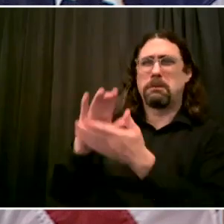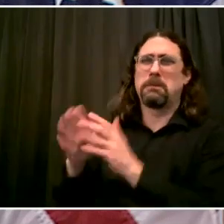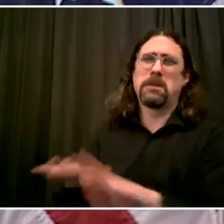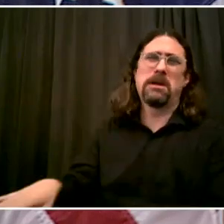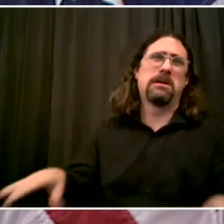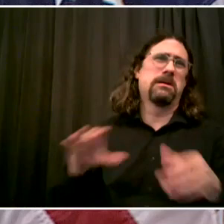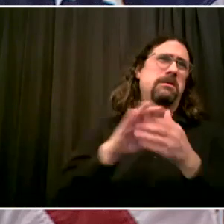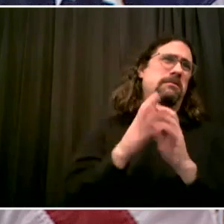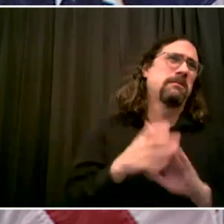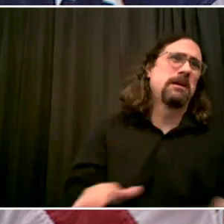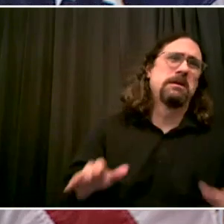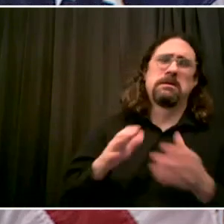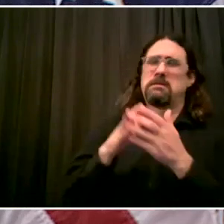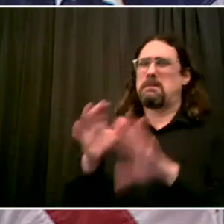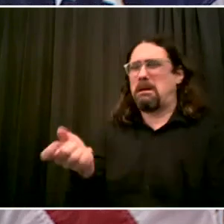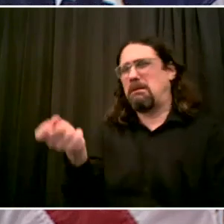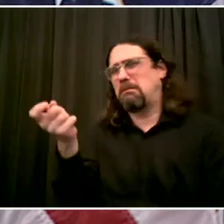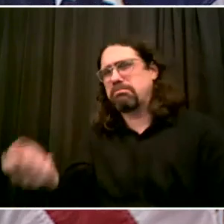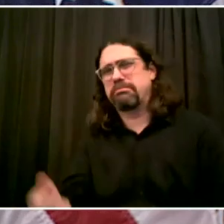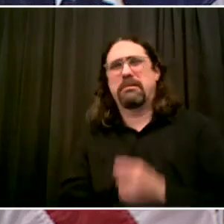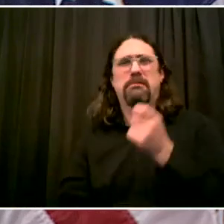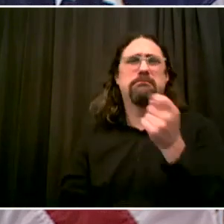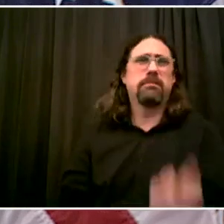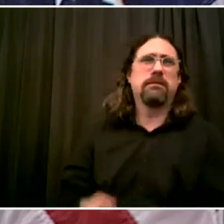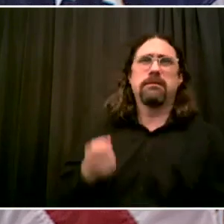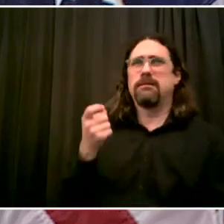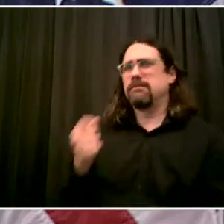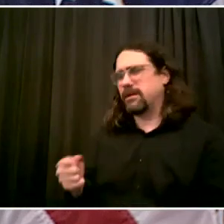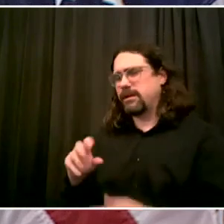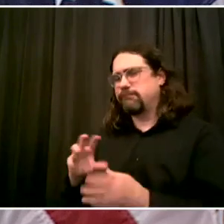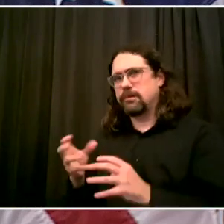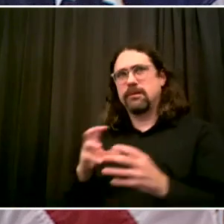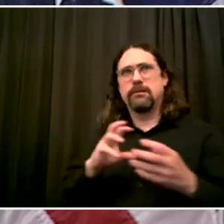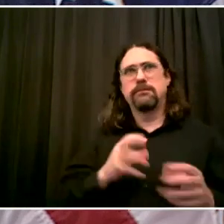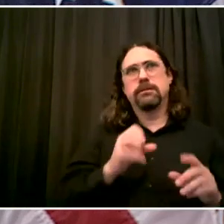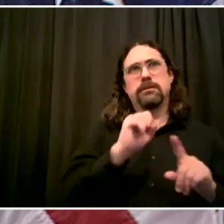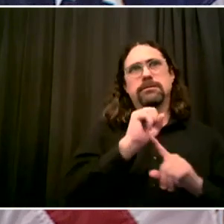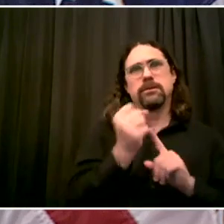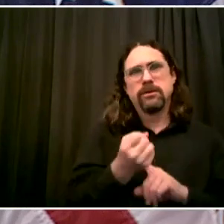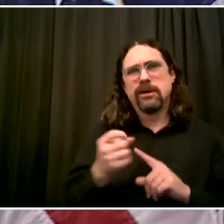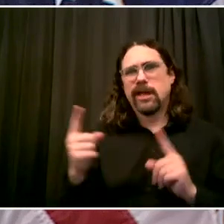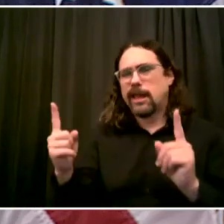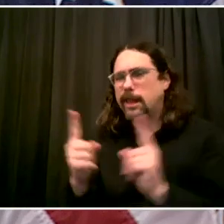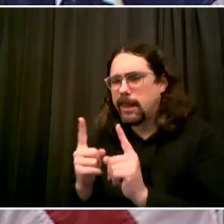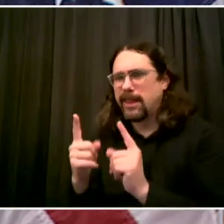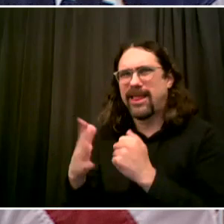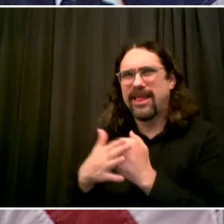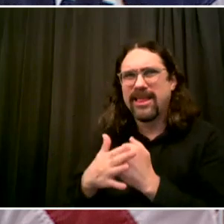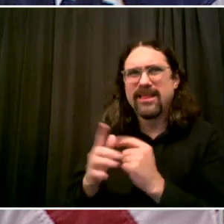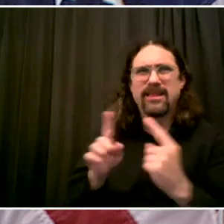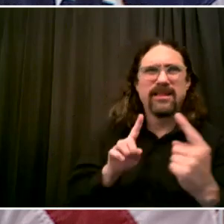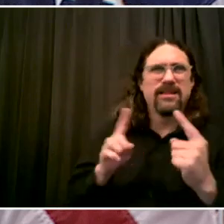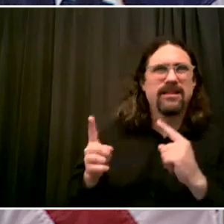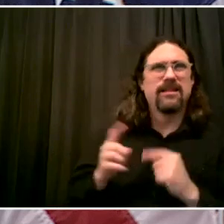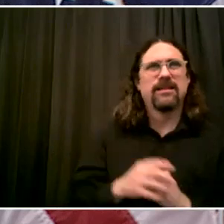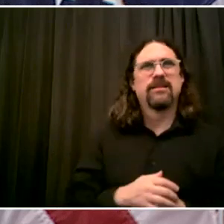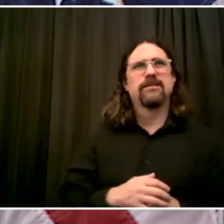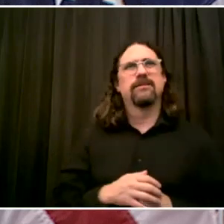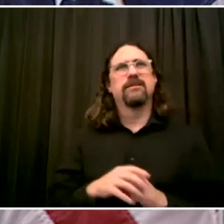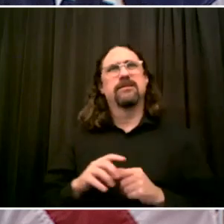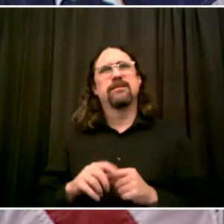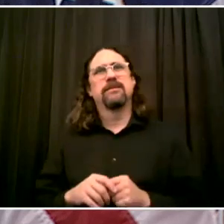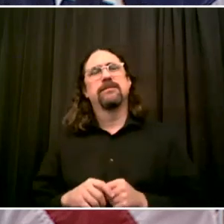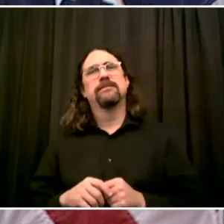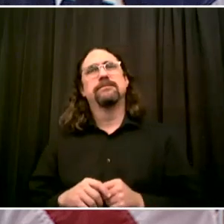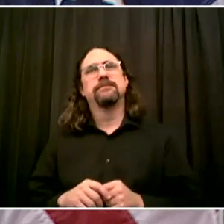police officer, a commander or a police officer that needs to be addressed, or someone who did something wrong. Sometimes it's because there's a lot